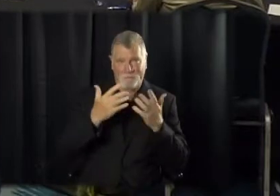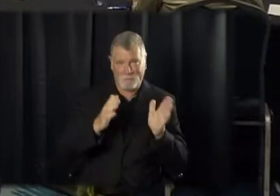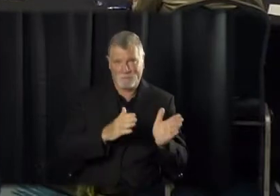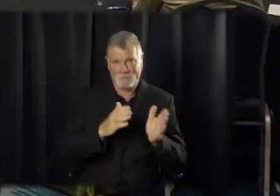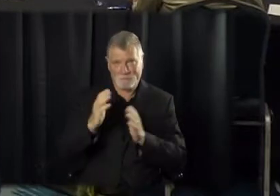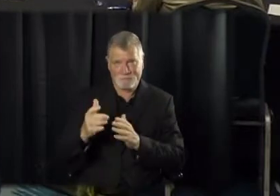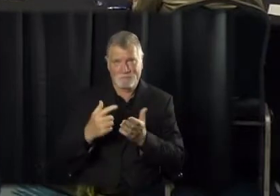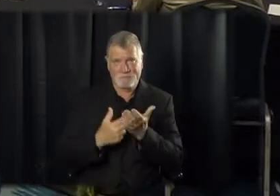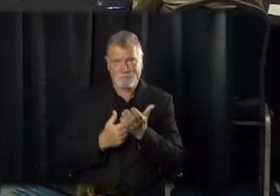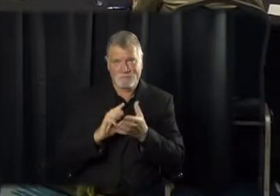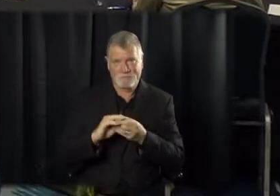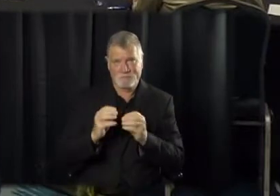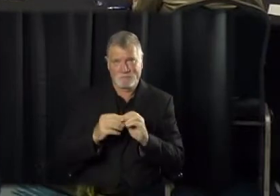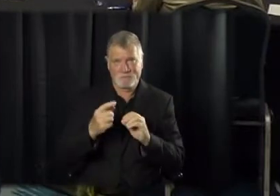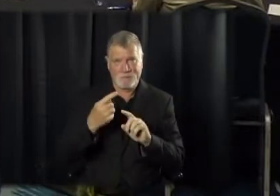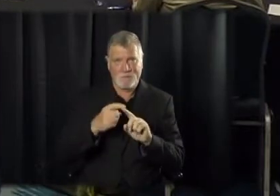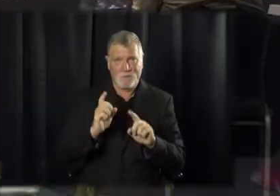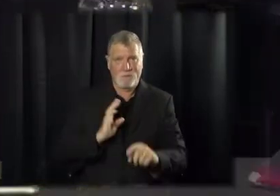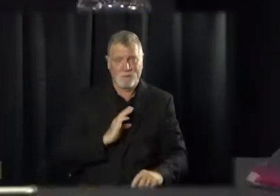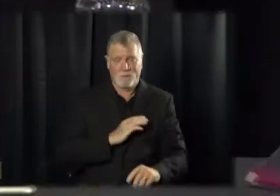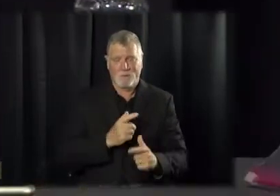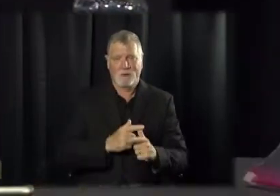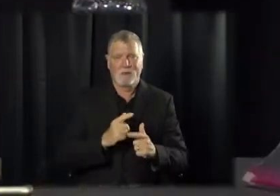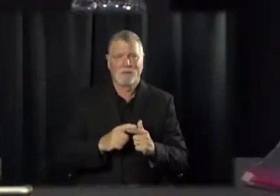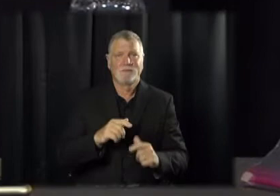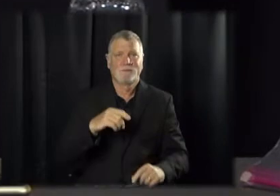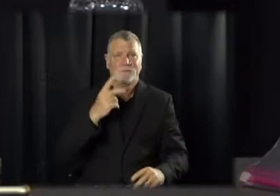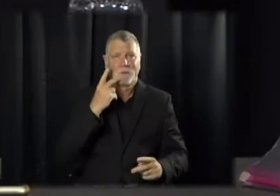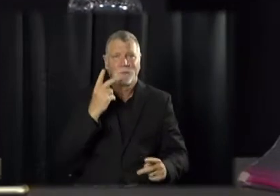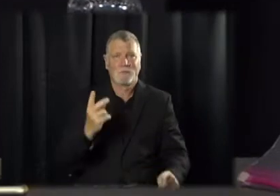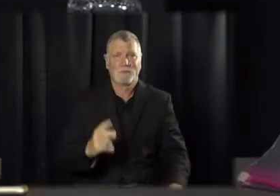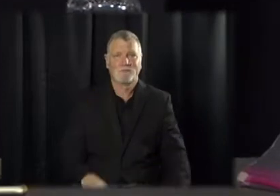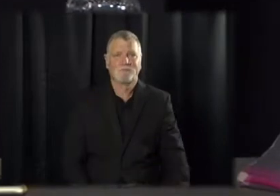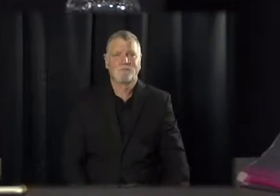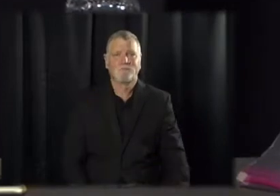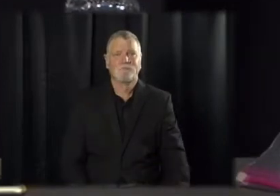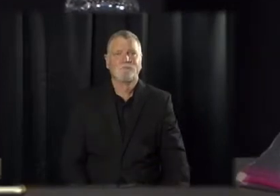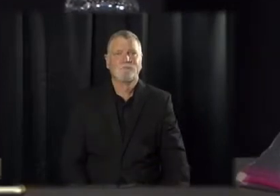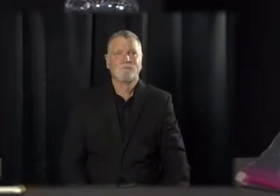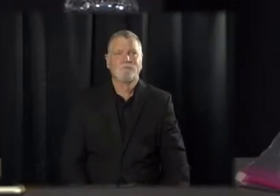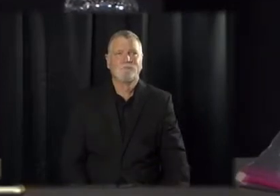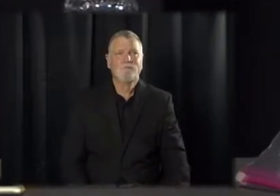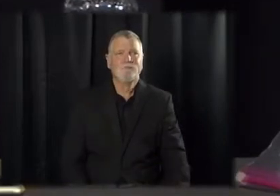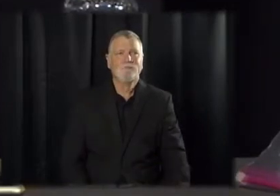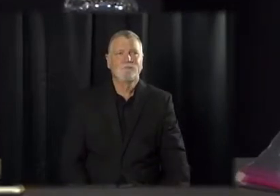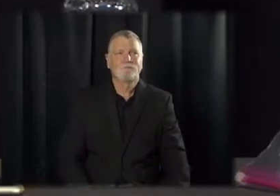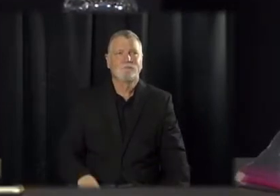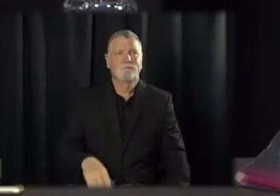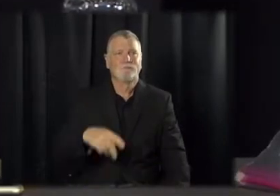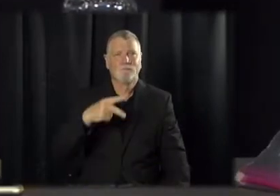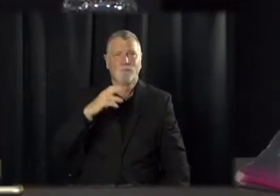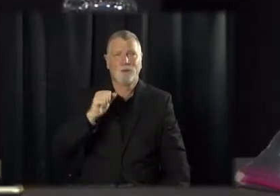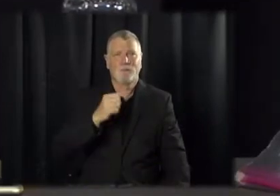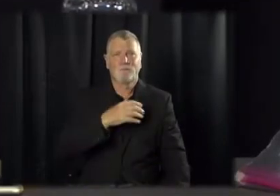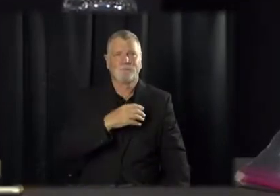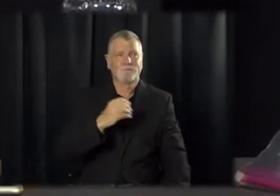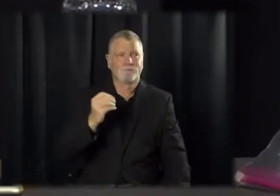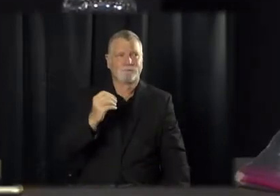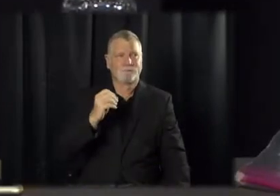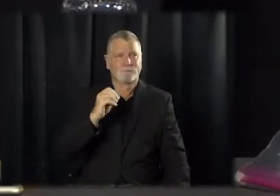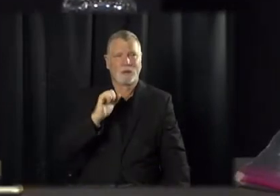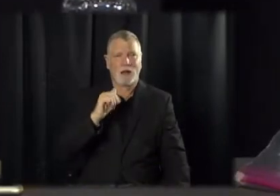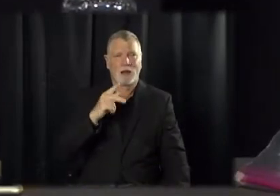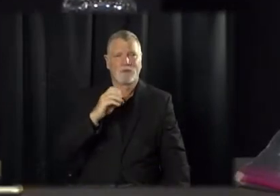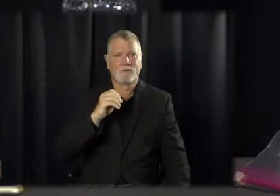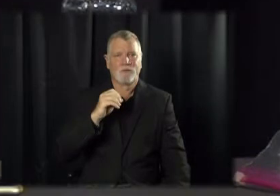both fiscal plans, first from the board and then from the public. So Prepa, and it's once again Alejandro